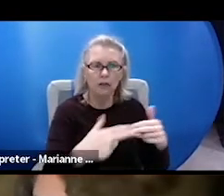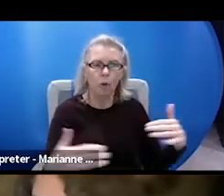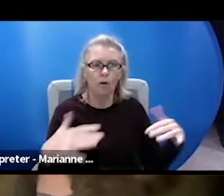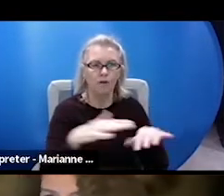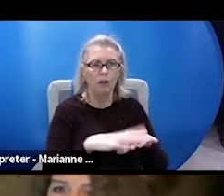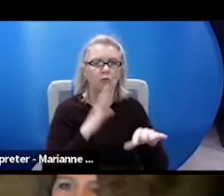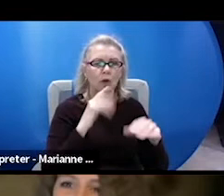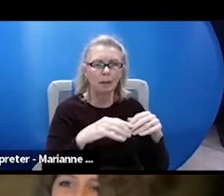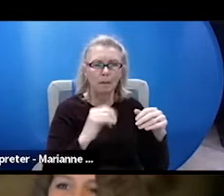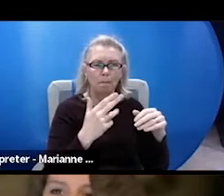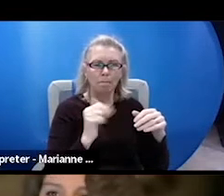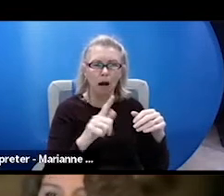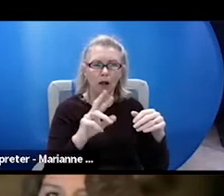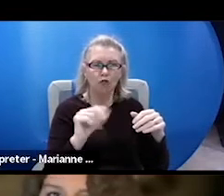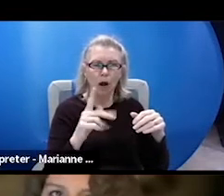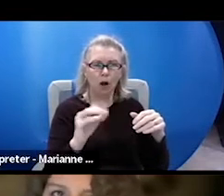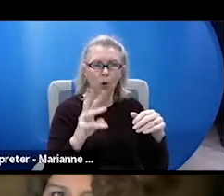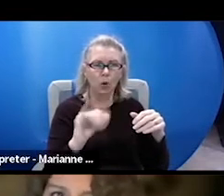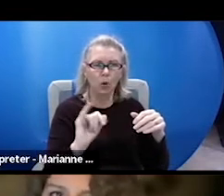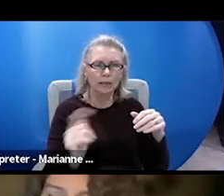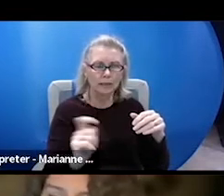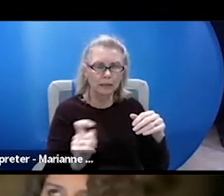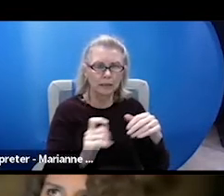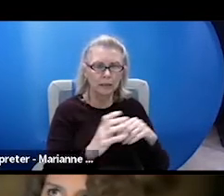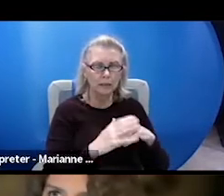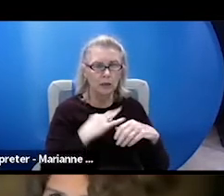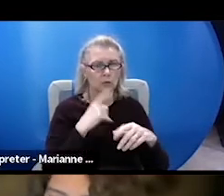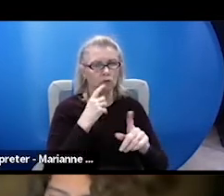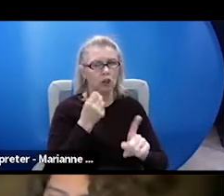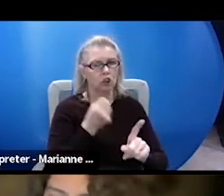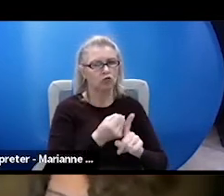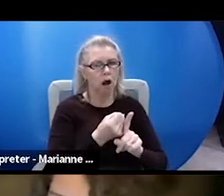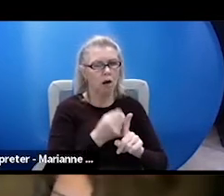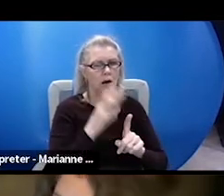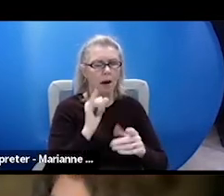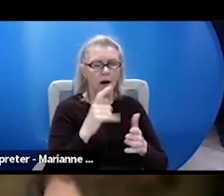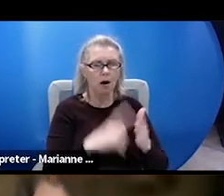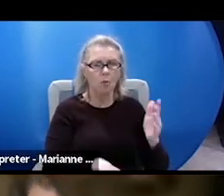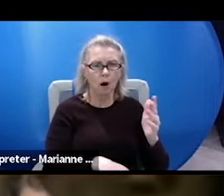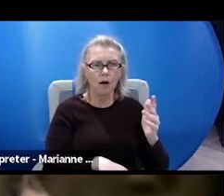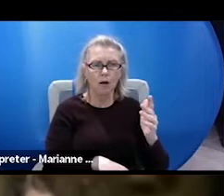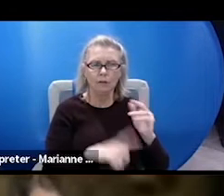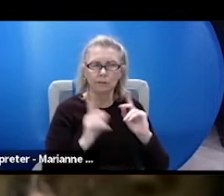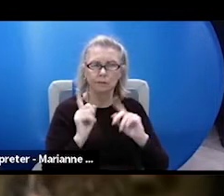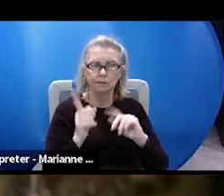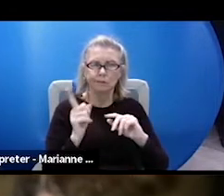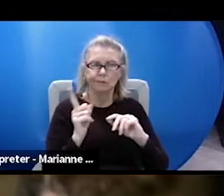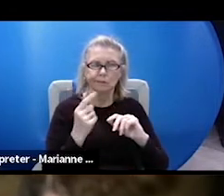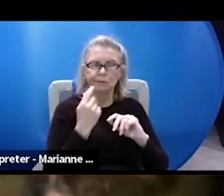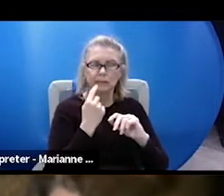Michael Rakowitz. I was really struck by what she said about